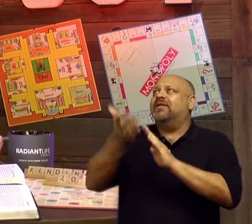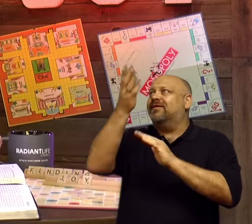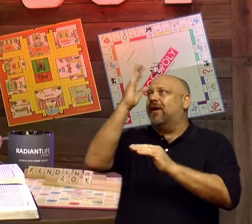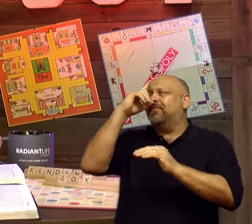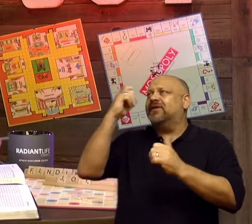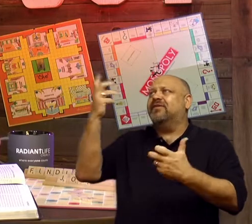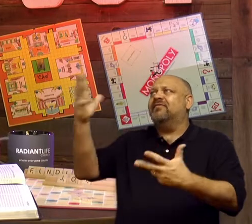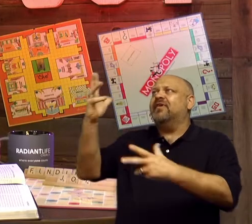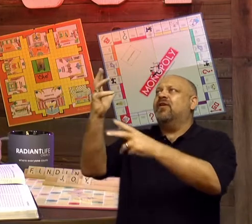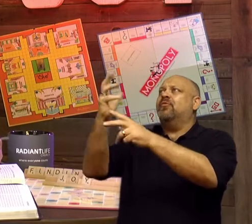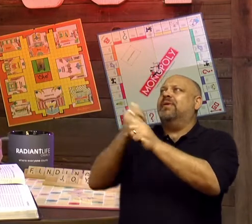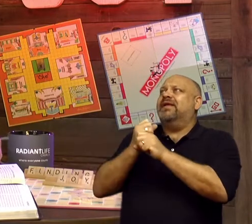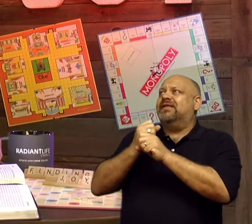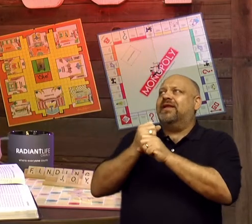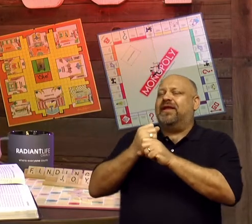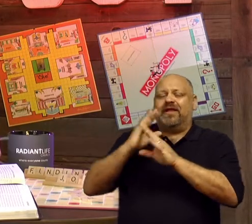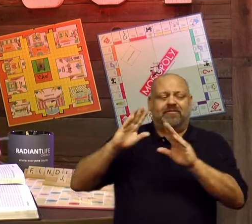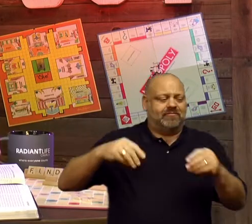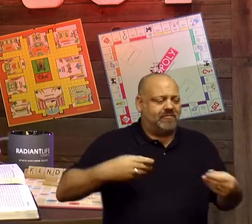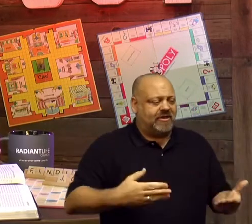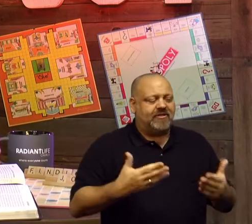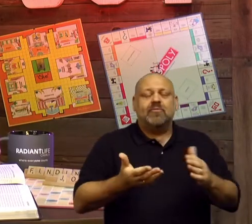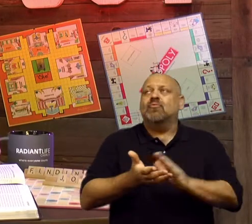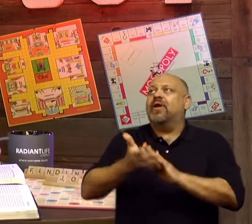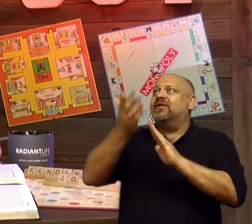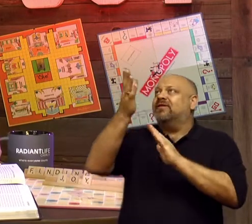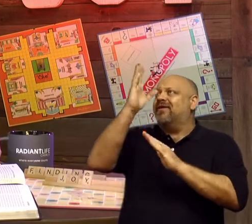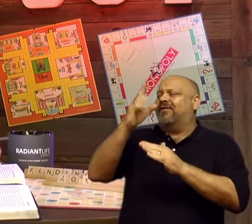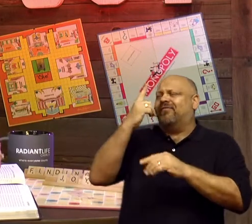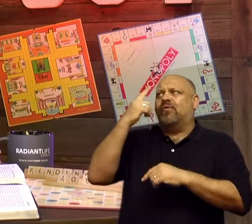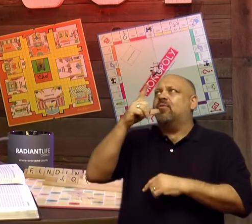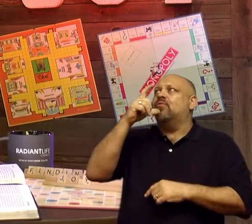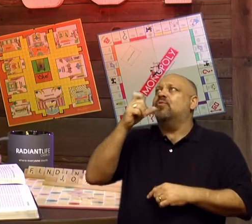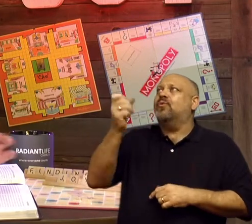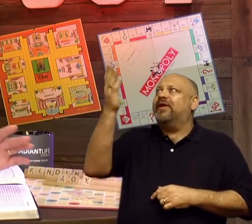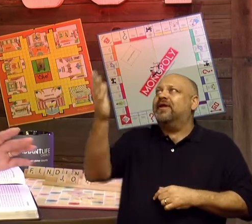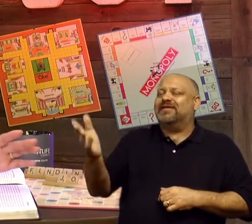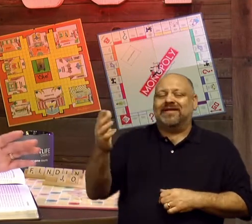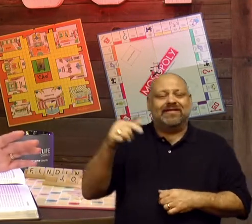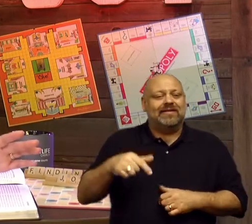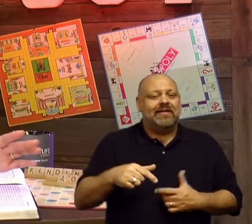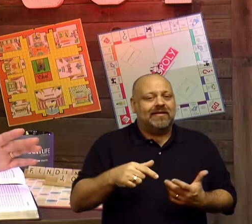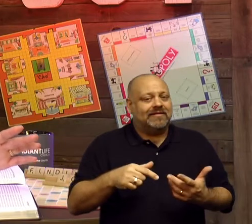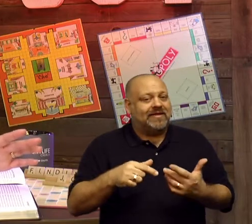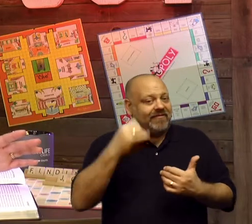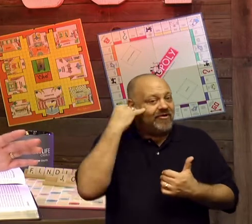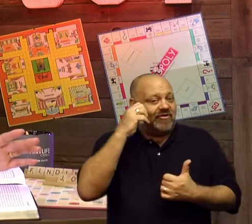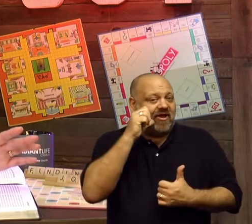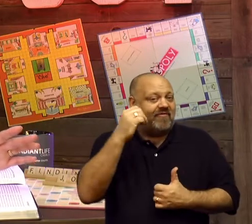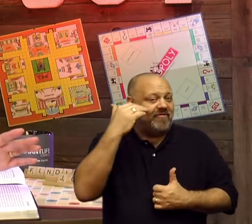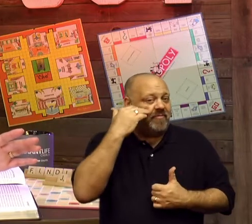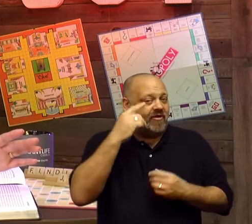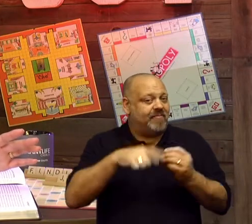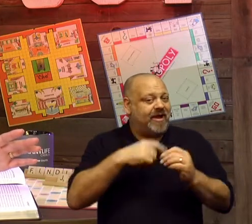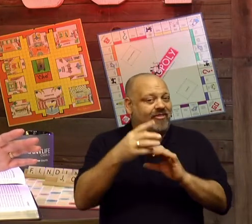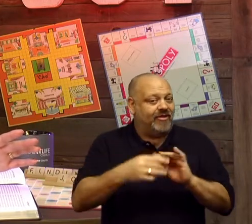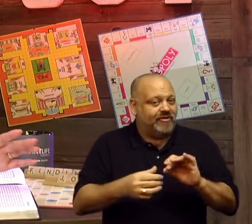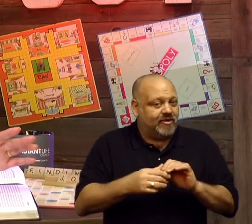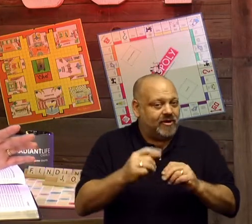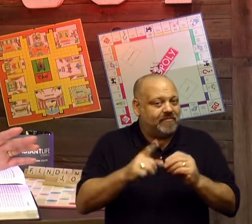received provision. They were praising God for who he is. Here's the spoiler if you're not familiar with this